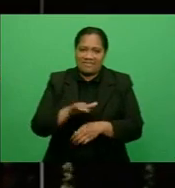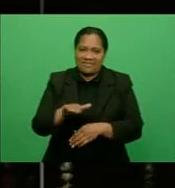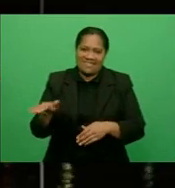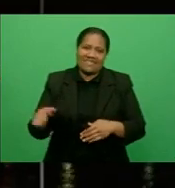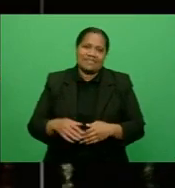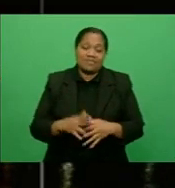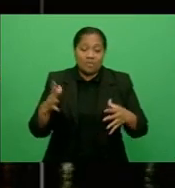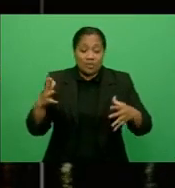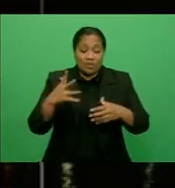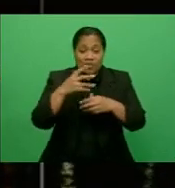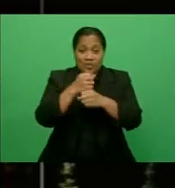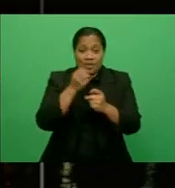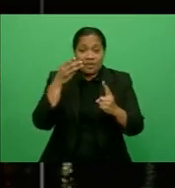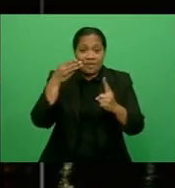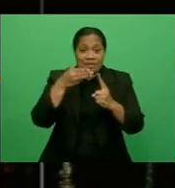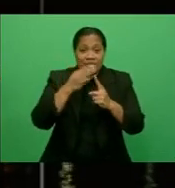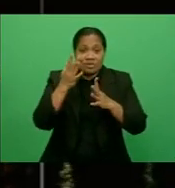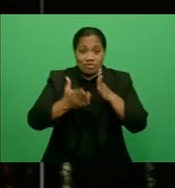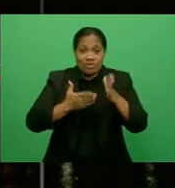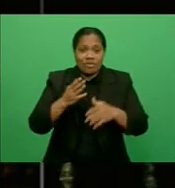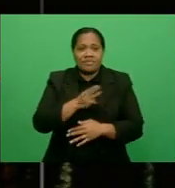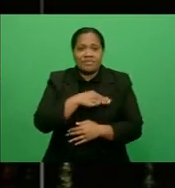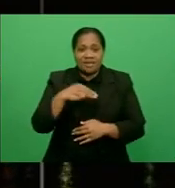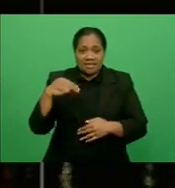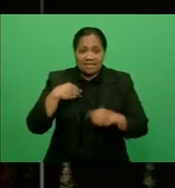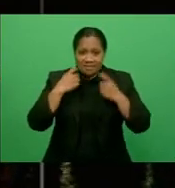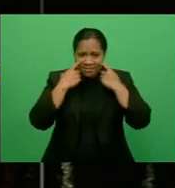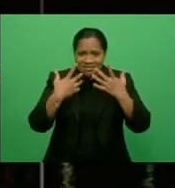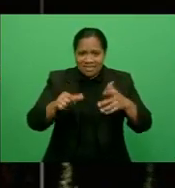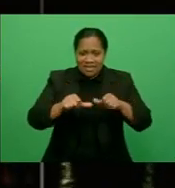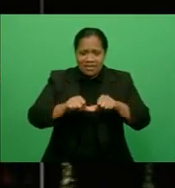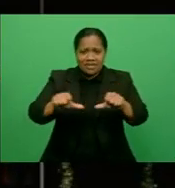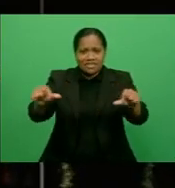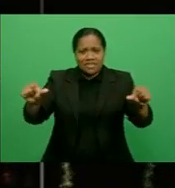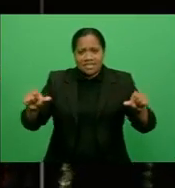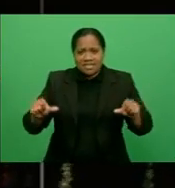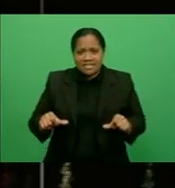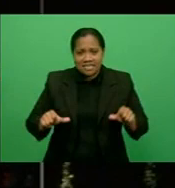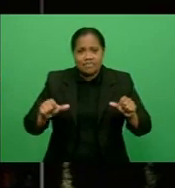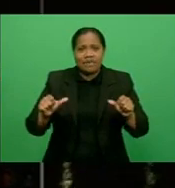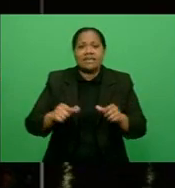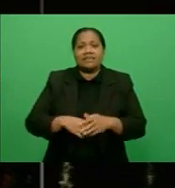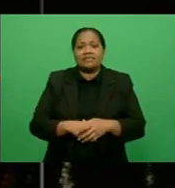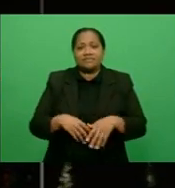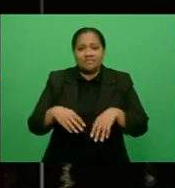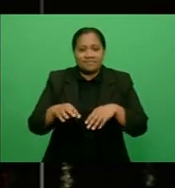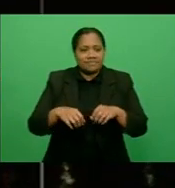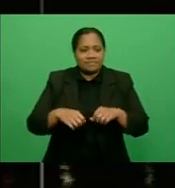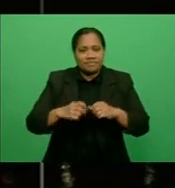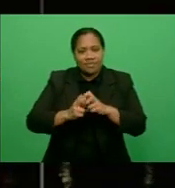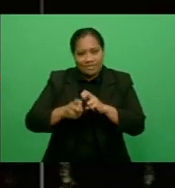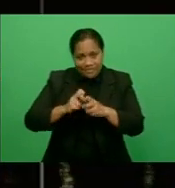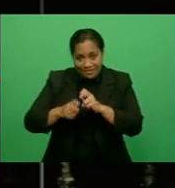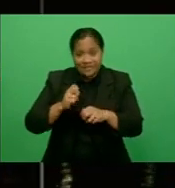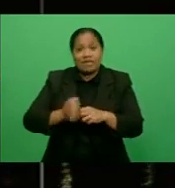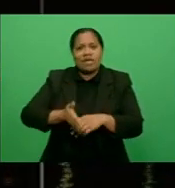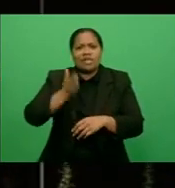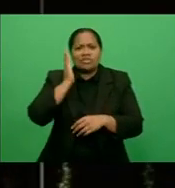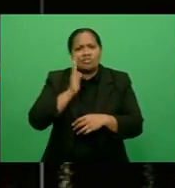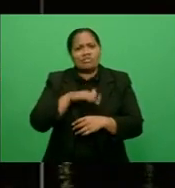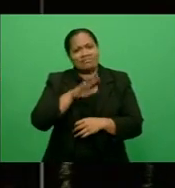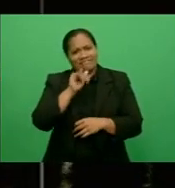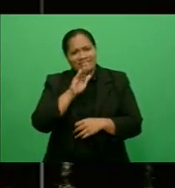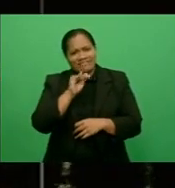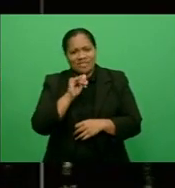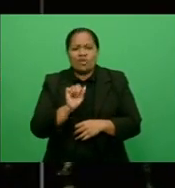Recapping the main stories for tonight Minister reveals agricultural setback new lab planned for Nandi and school bids farewell to